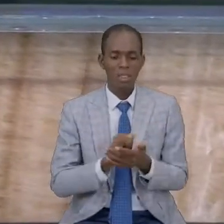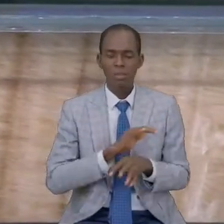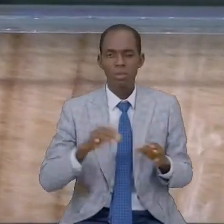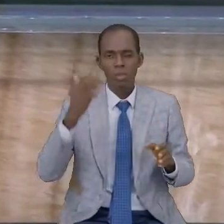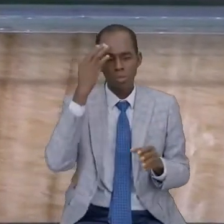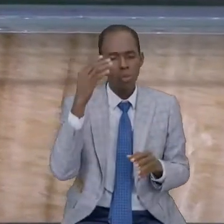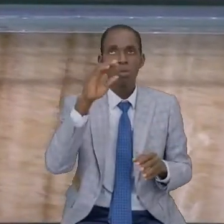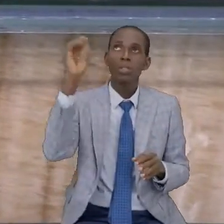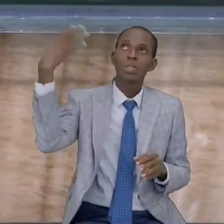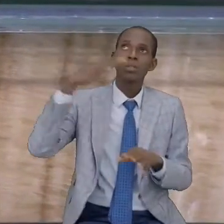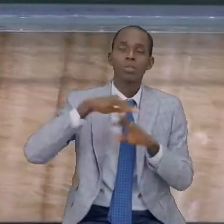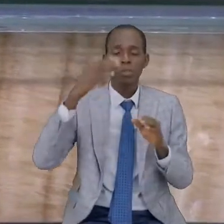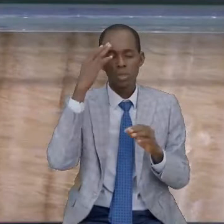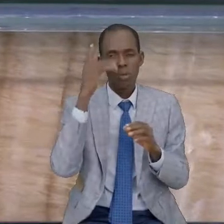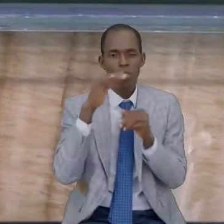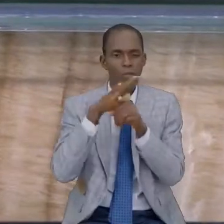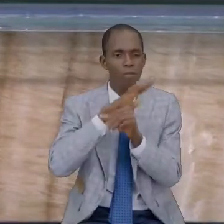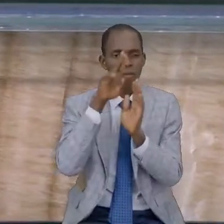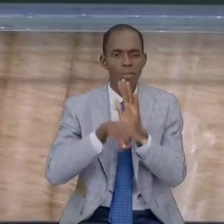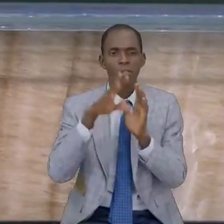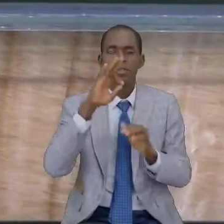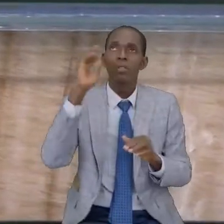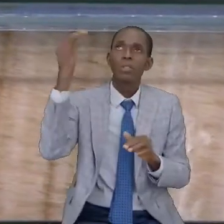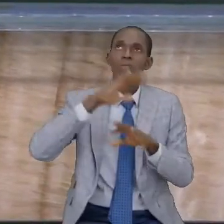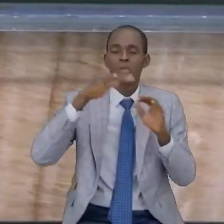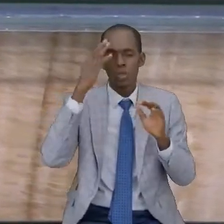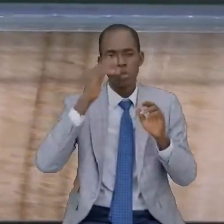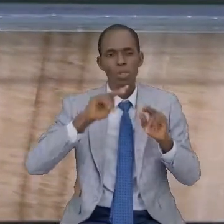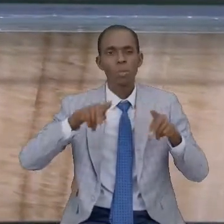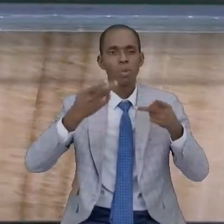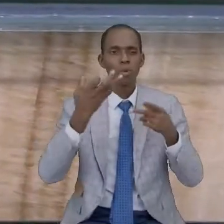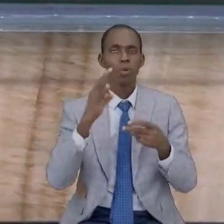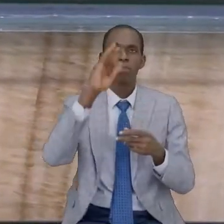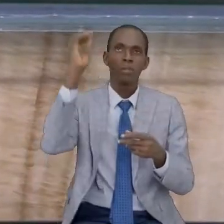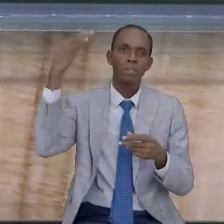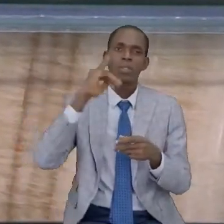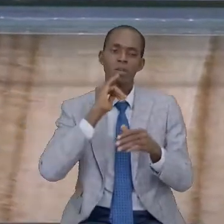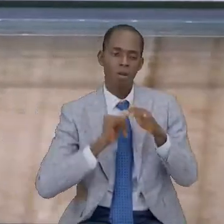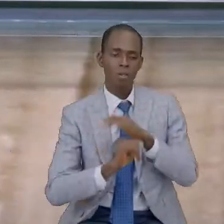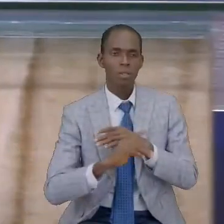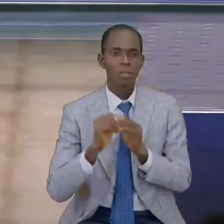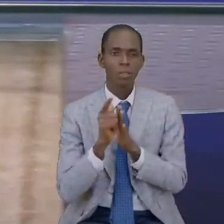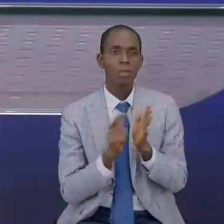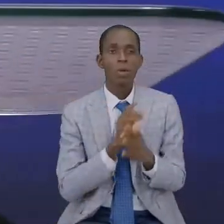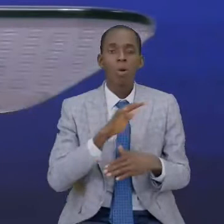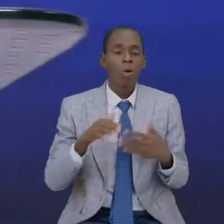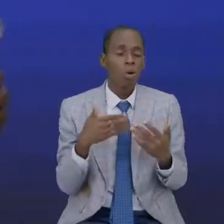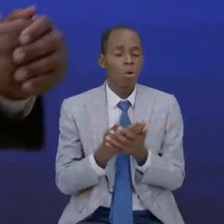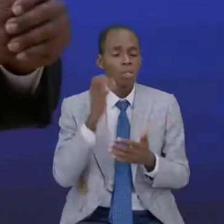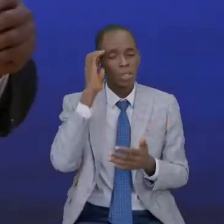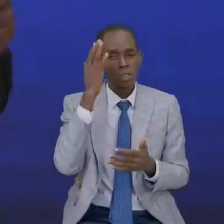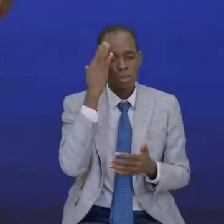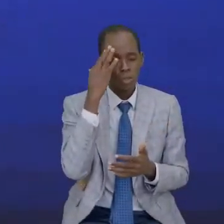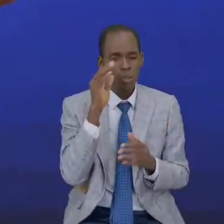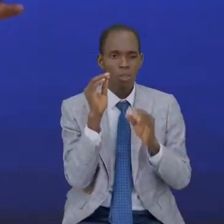known the fullness of grace, has not known the provision of grace, is under the law. All he knows, all he has been